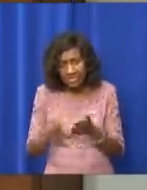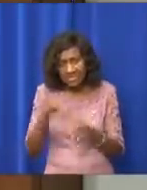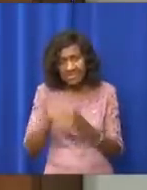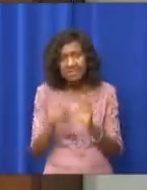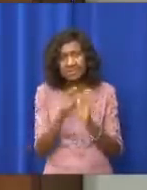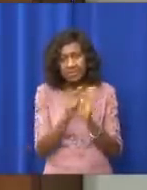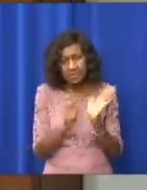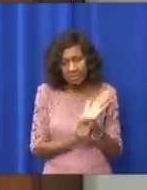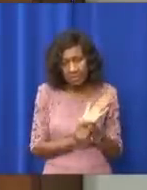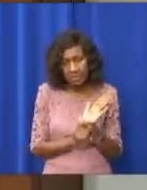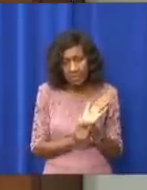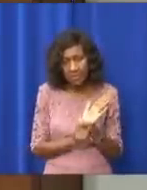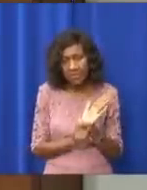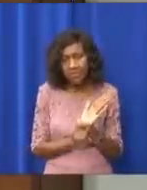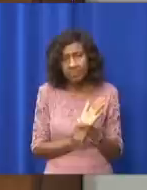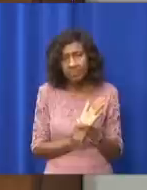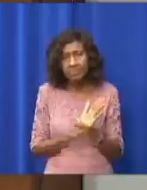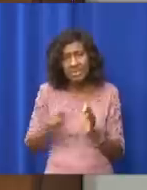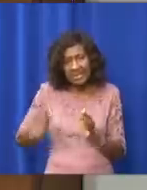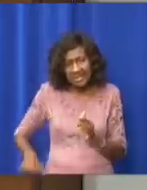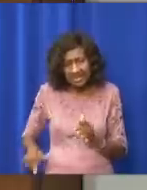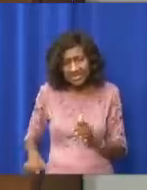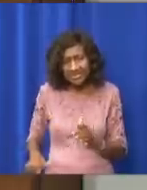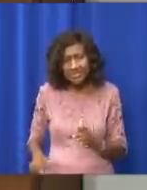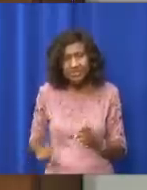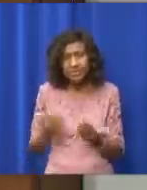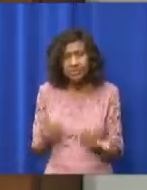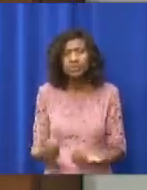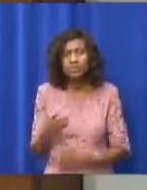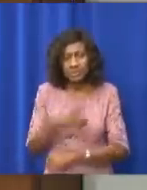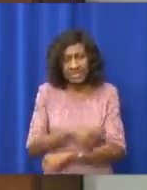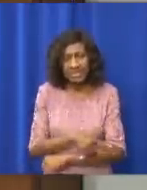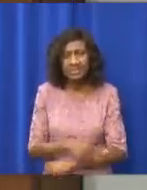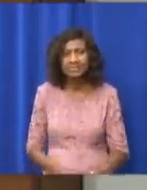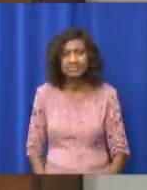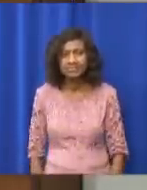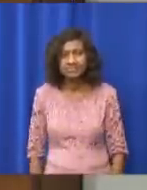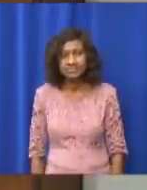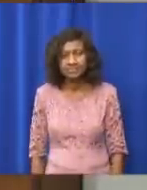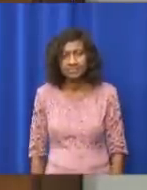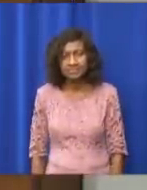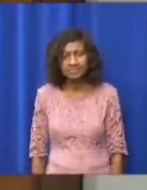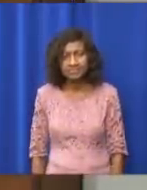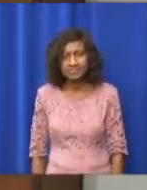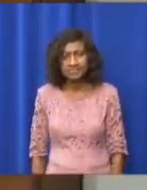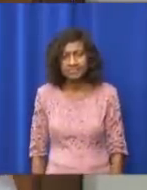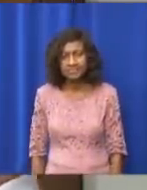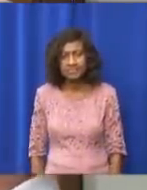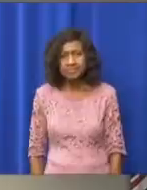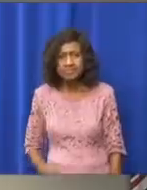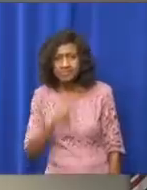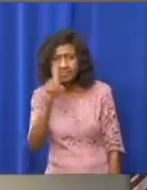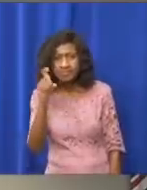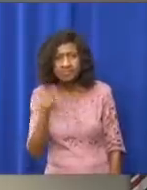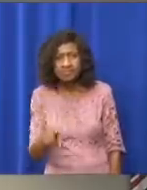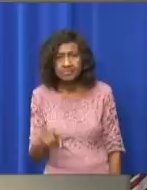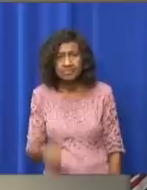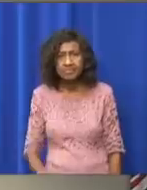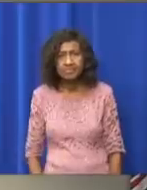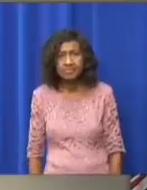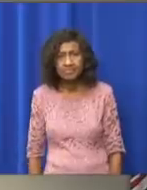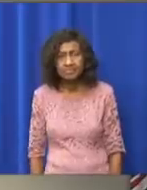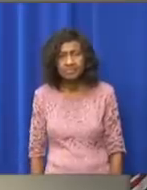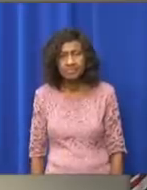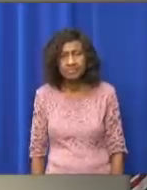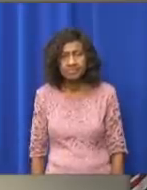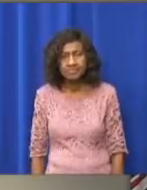any questions, Donna? Okay, thank you very much, Commissioner. Do we have any questions from members of the media